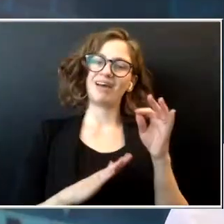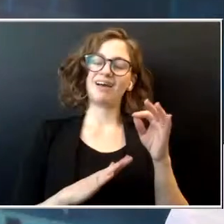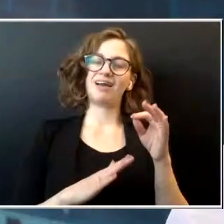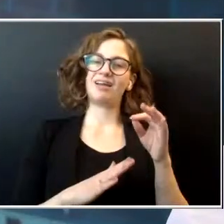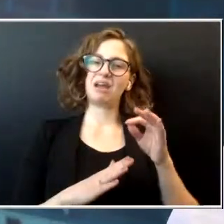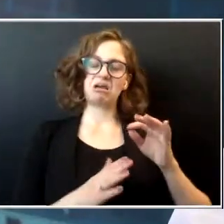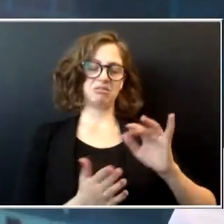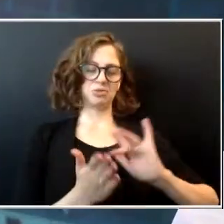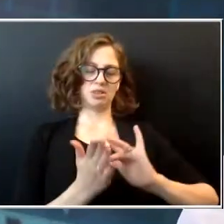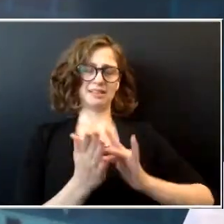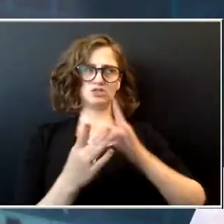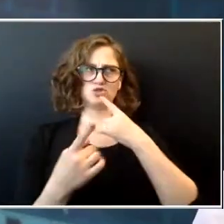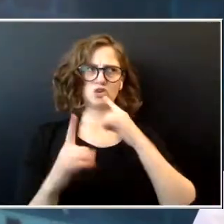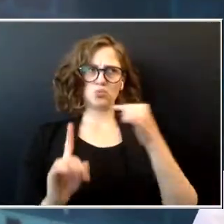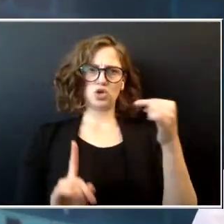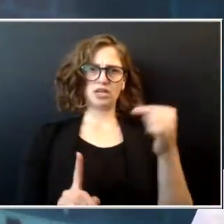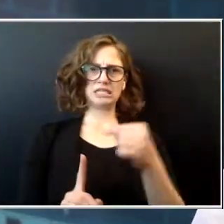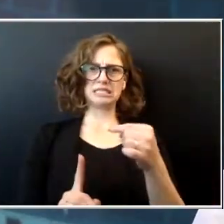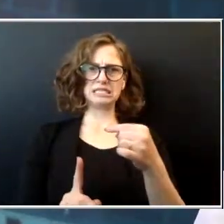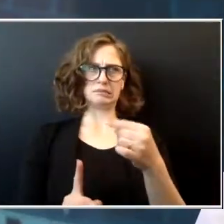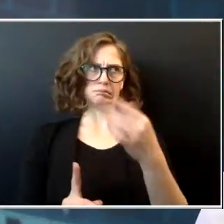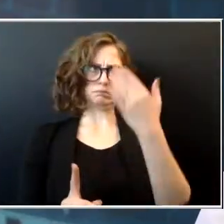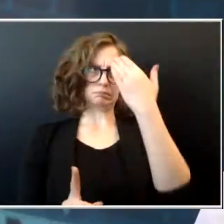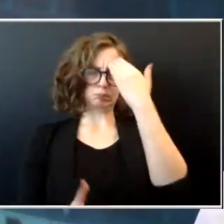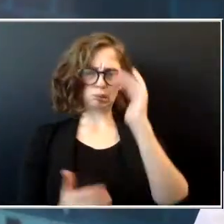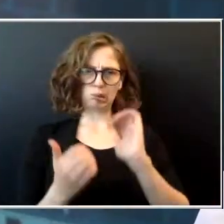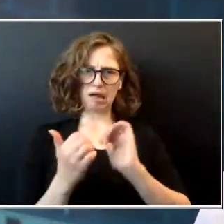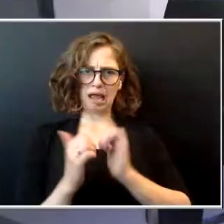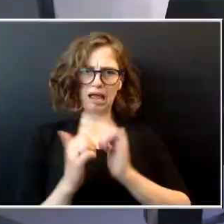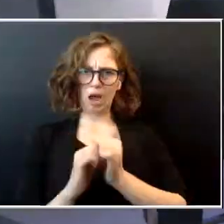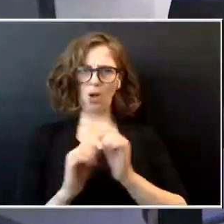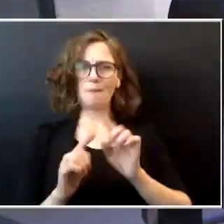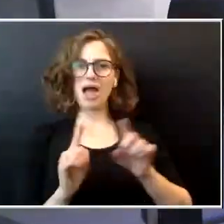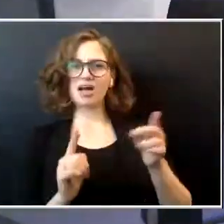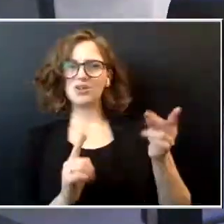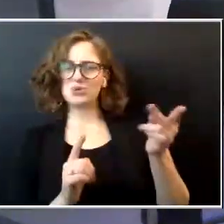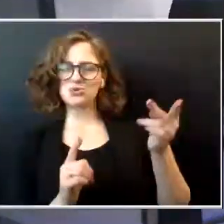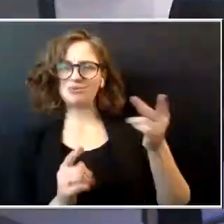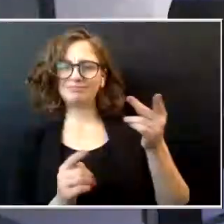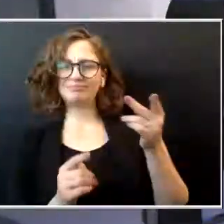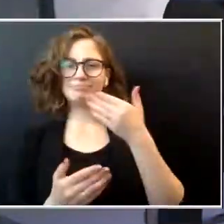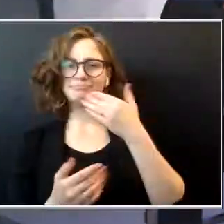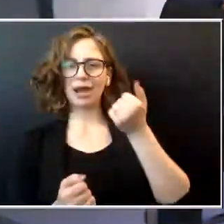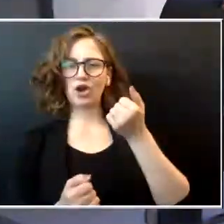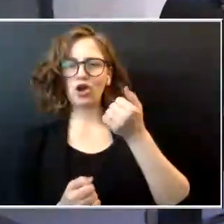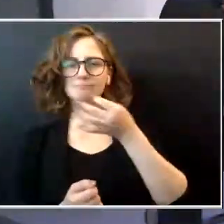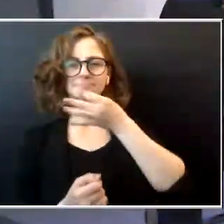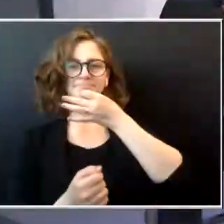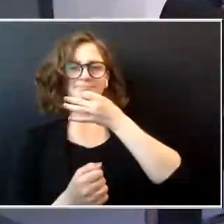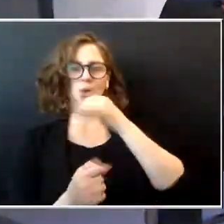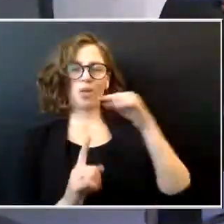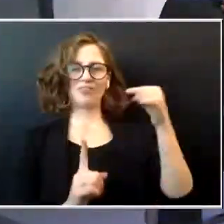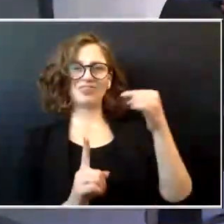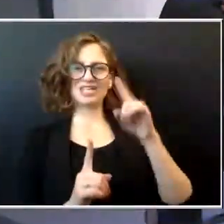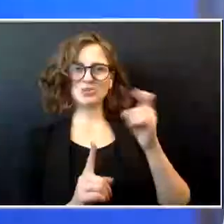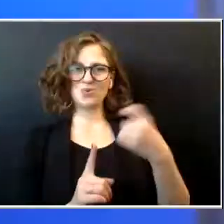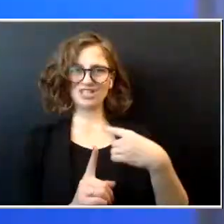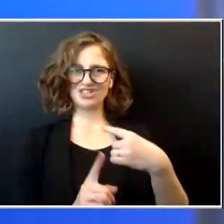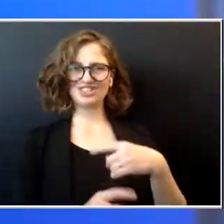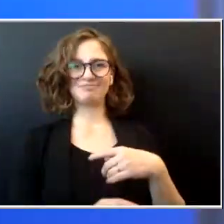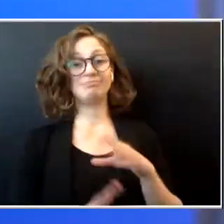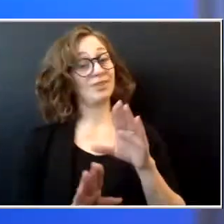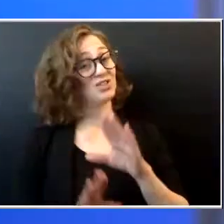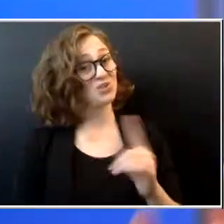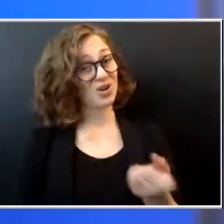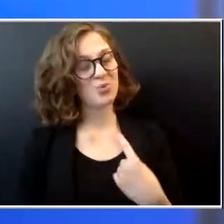understand the mechanism. But you'll have a little better handle on this one, I think. Yeah, no, great question. I